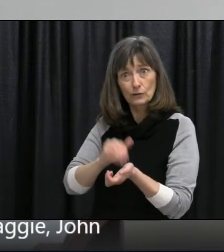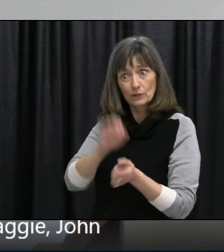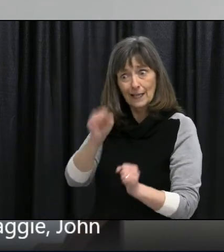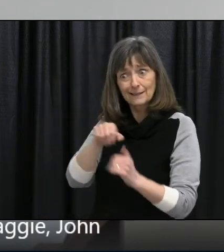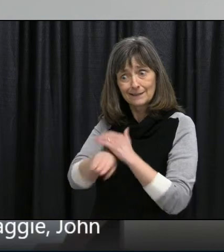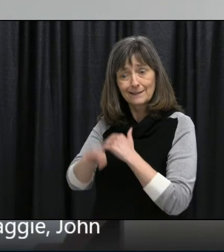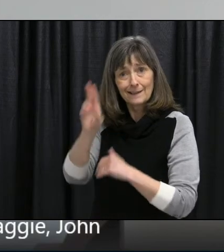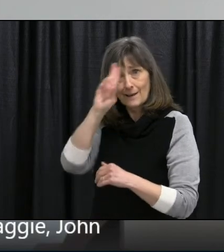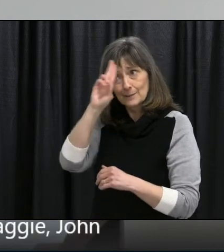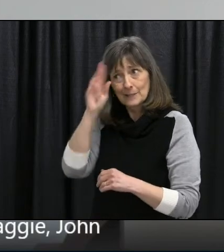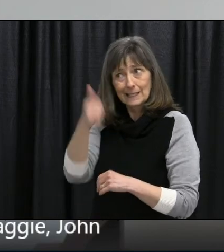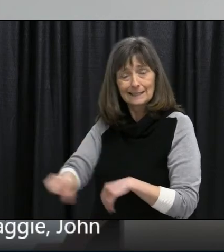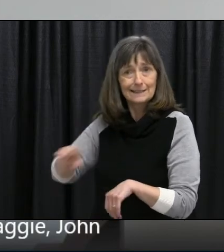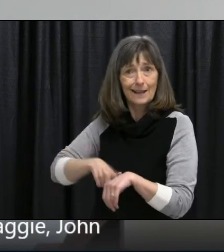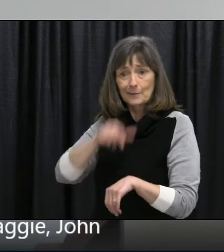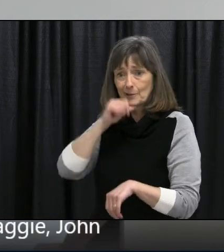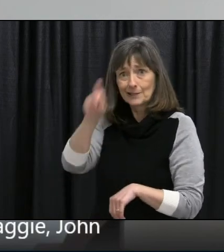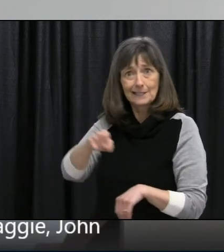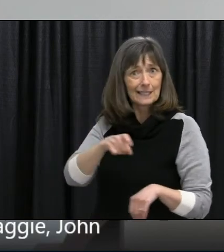any issue with access at all.